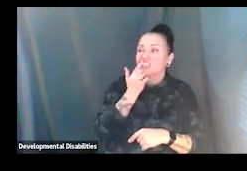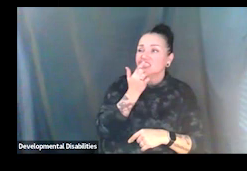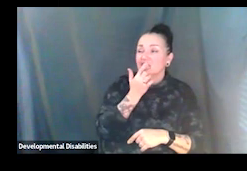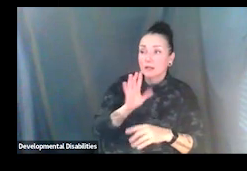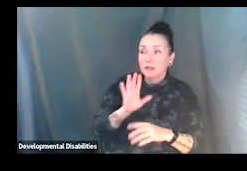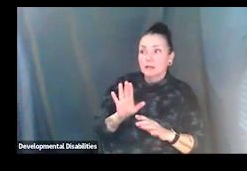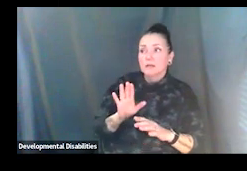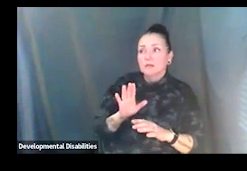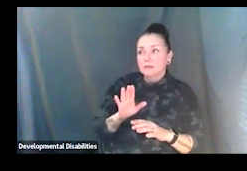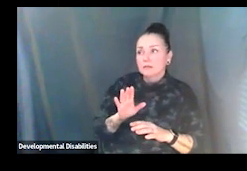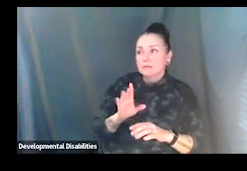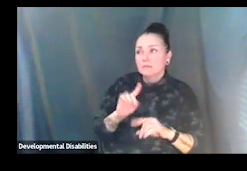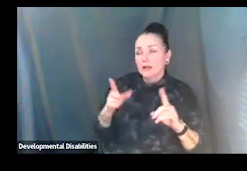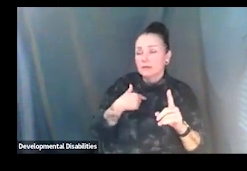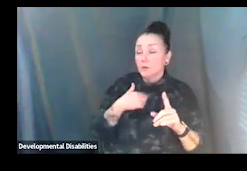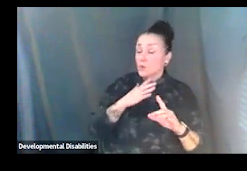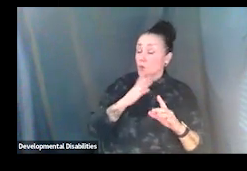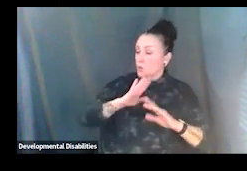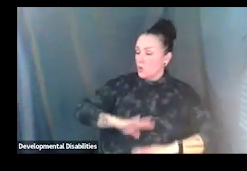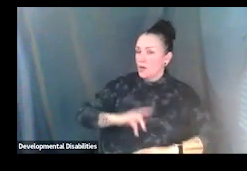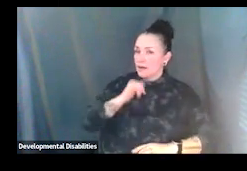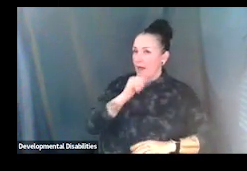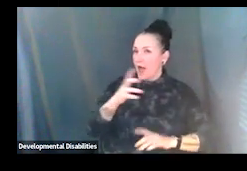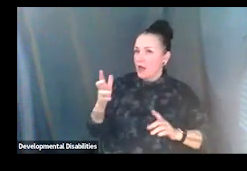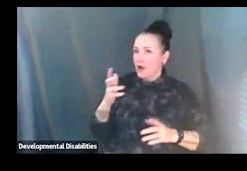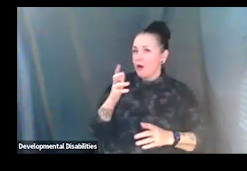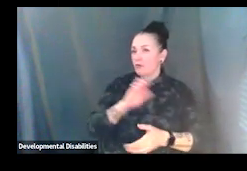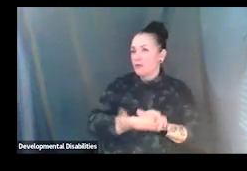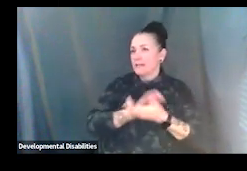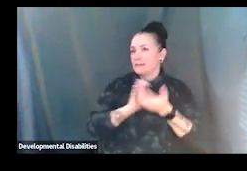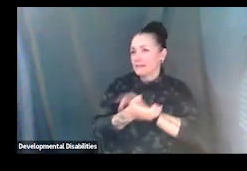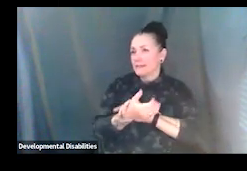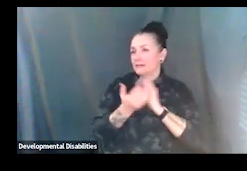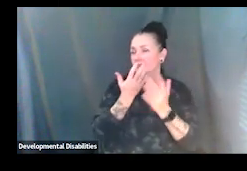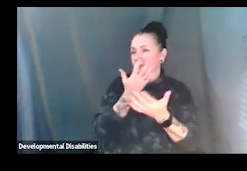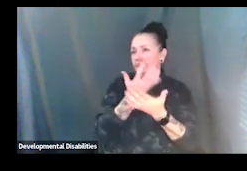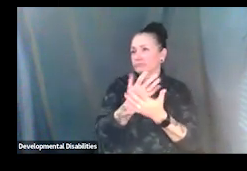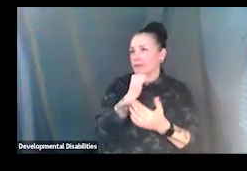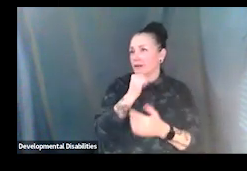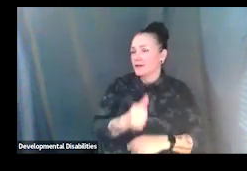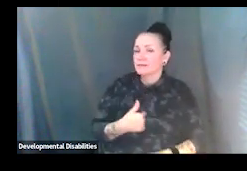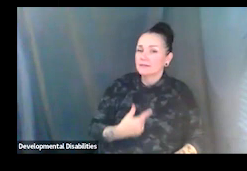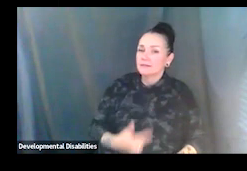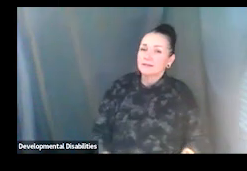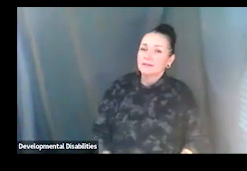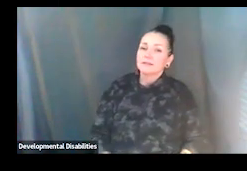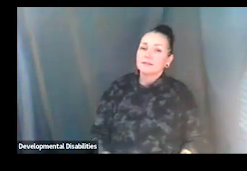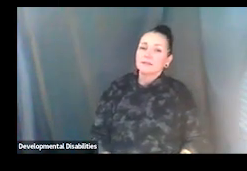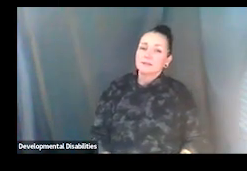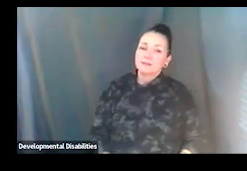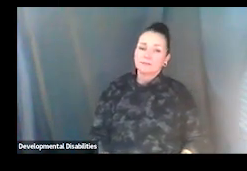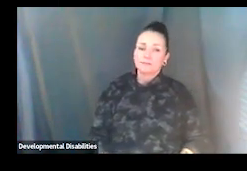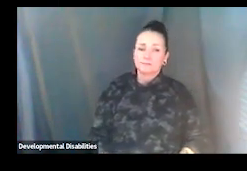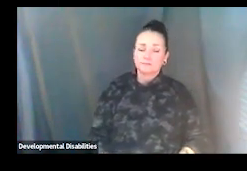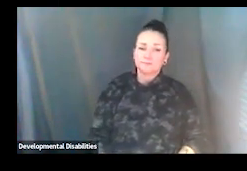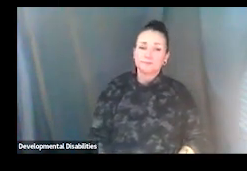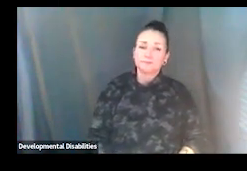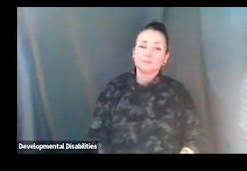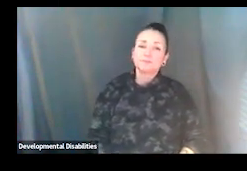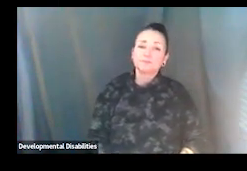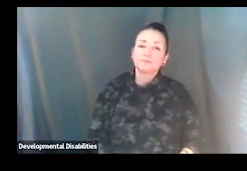So the other thing is, antipsychotics, and they are used for everything, but antipsychotics have been repeatedly shown to reduce hyperactivity. And in fact, in